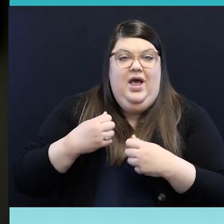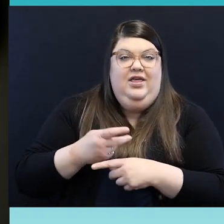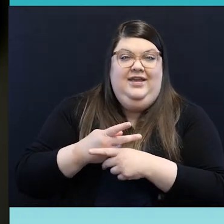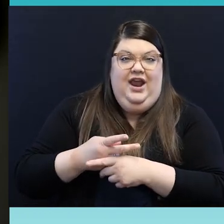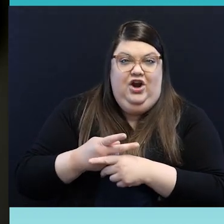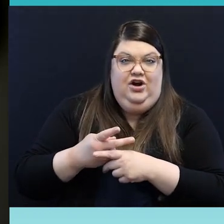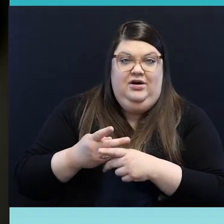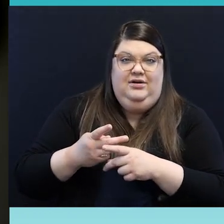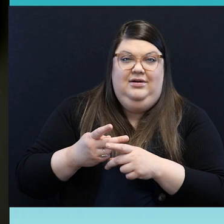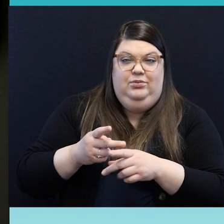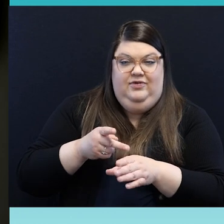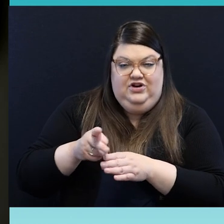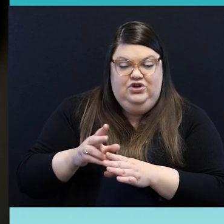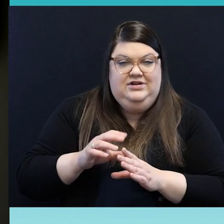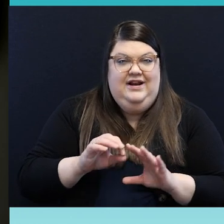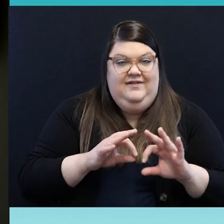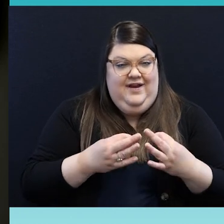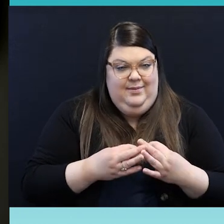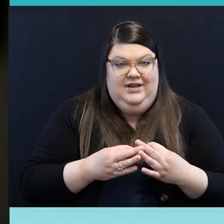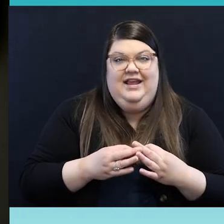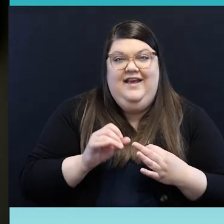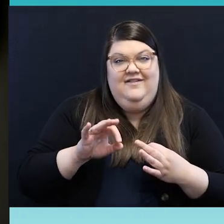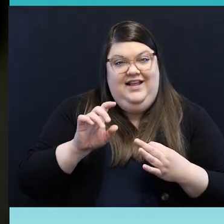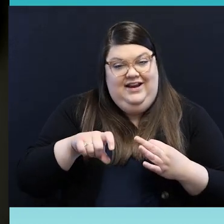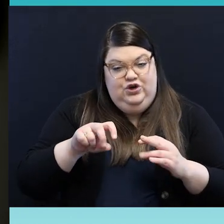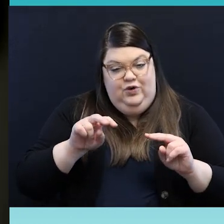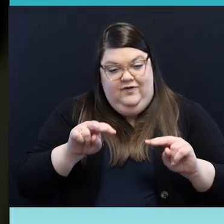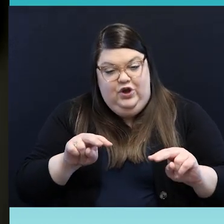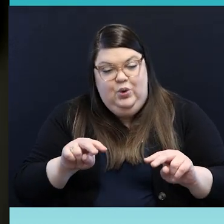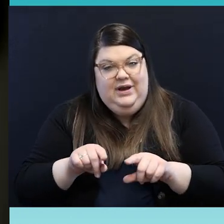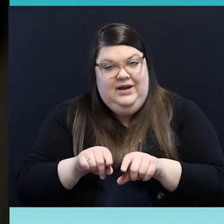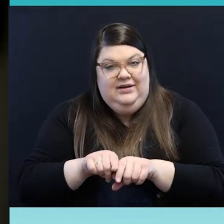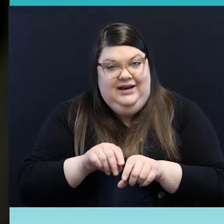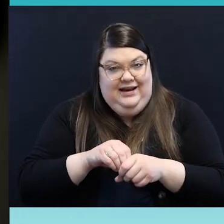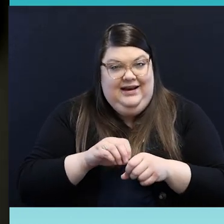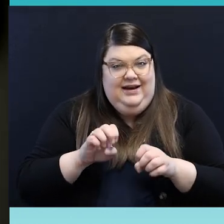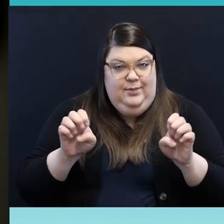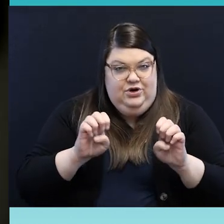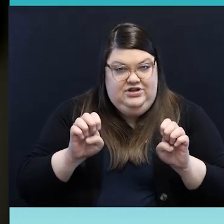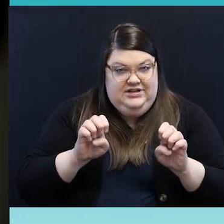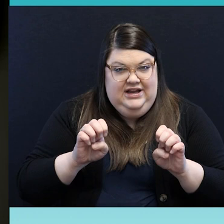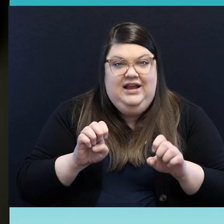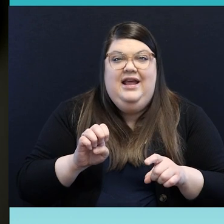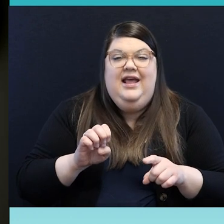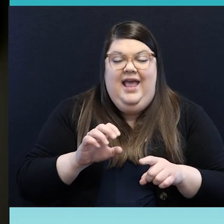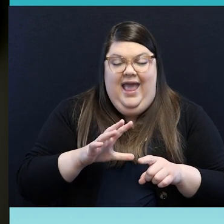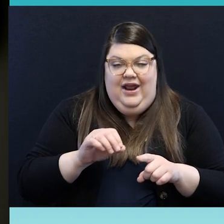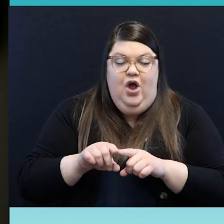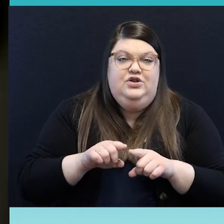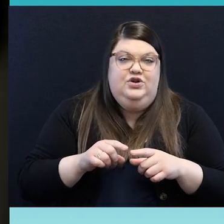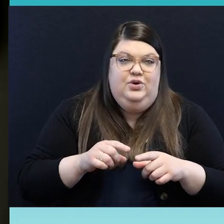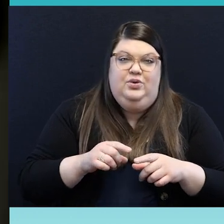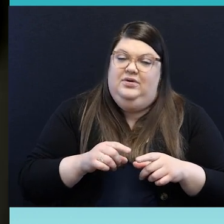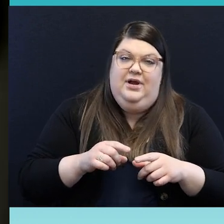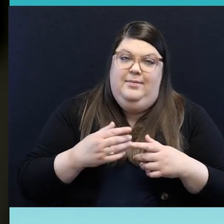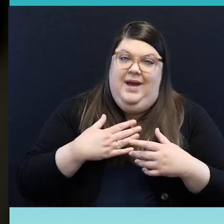family if they need to view them in an emergency, and as importantly, or most importantly, to my healthcare providers. And so